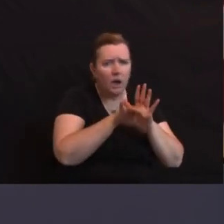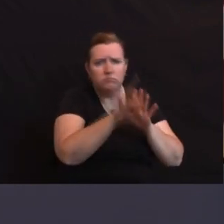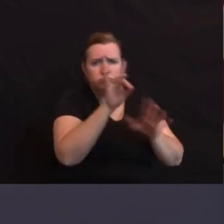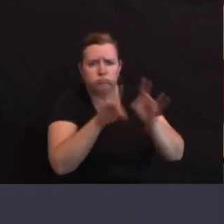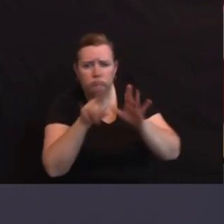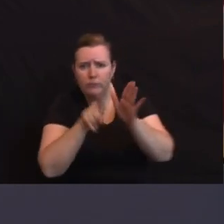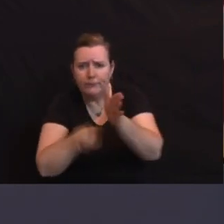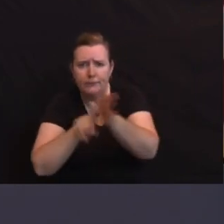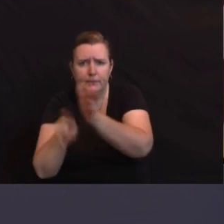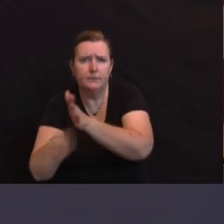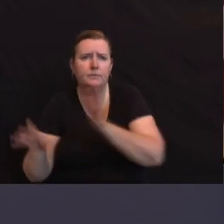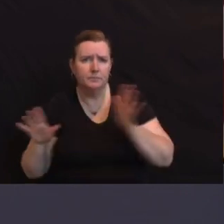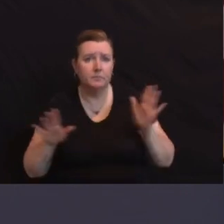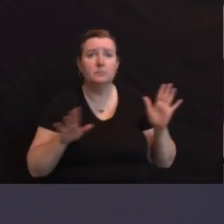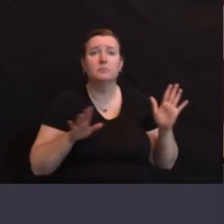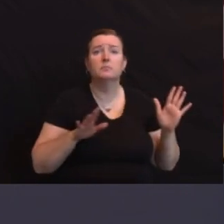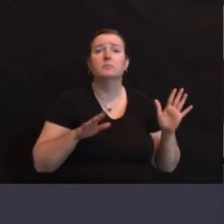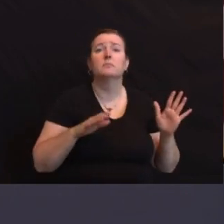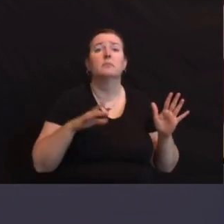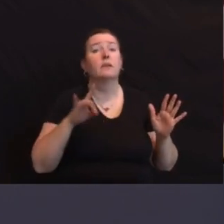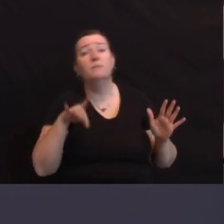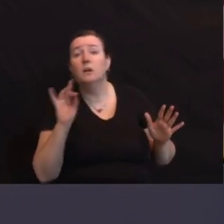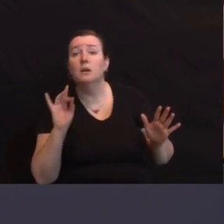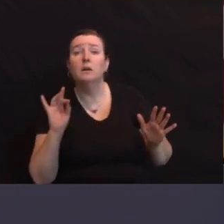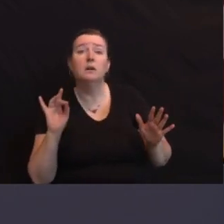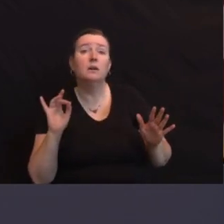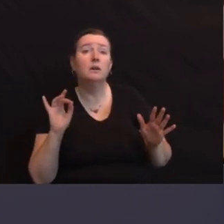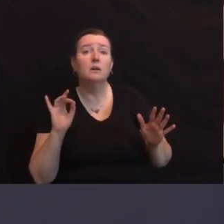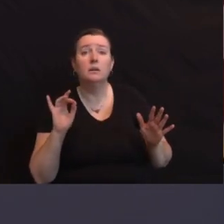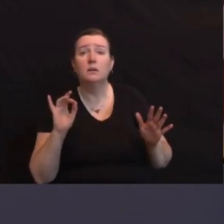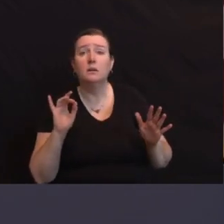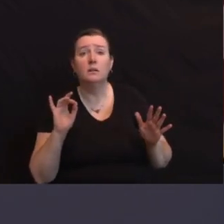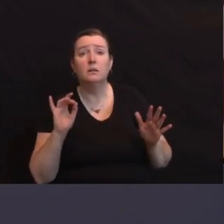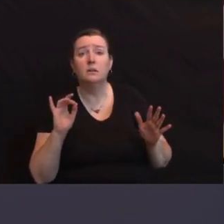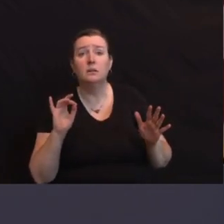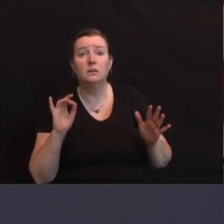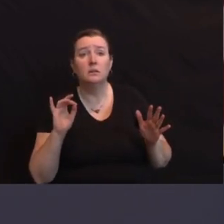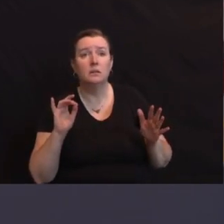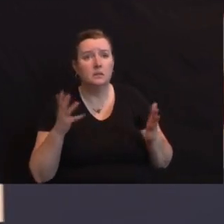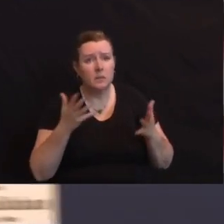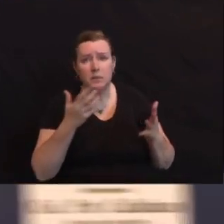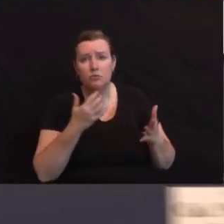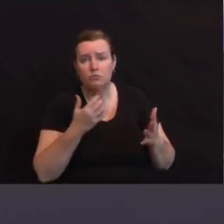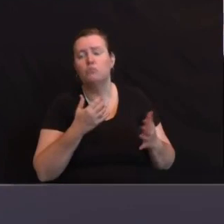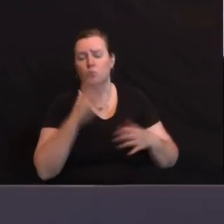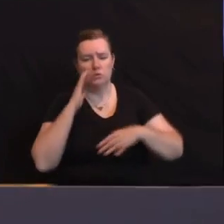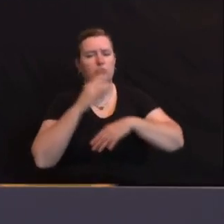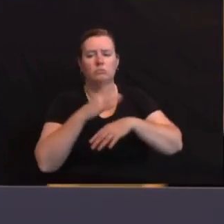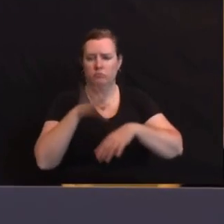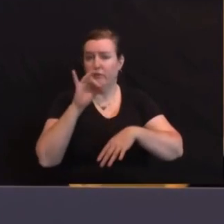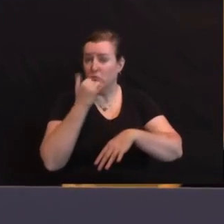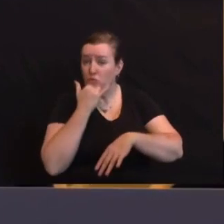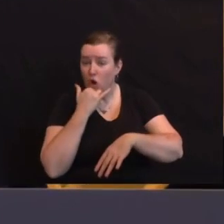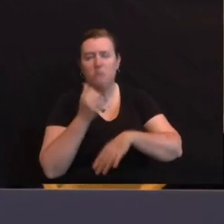and if probable cause exists, to charge them accordingly. Matt, anything you want to add? You good?